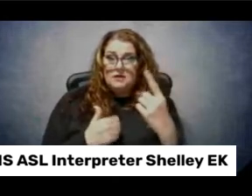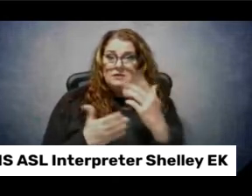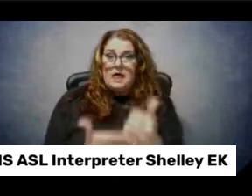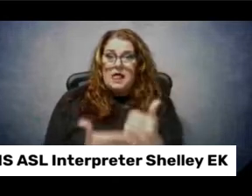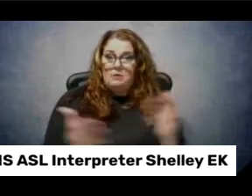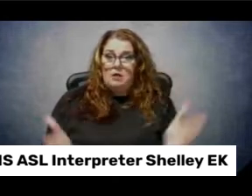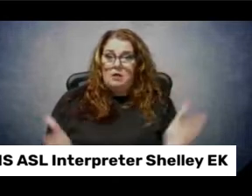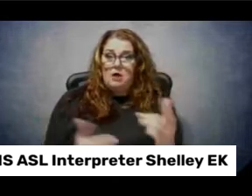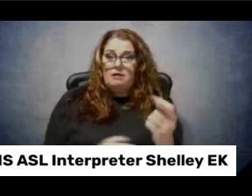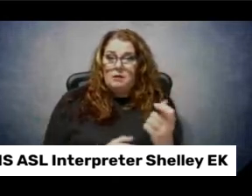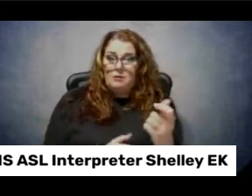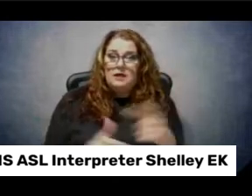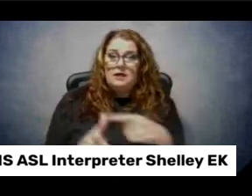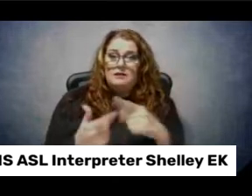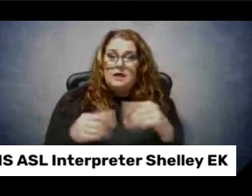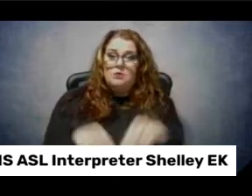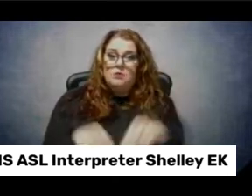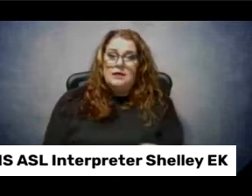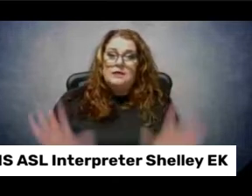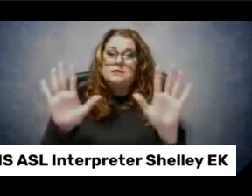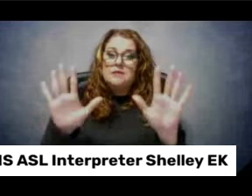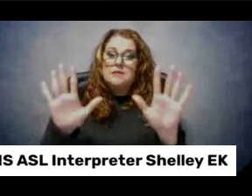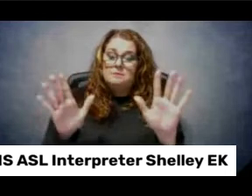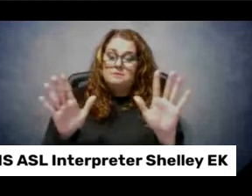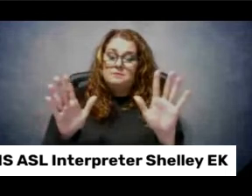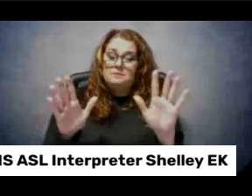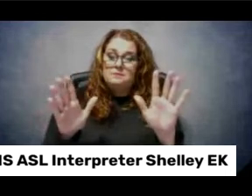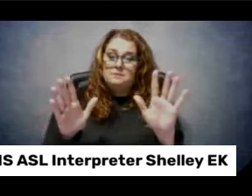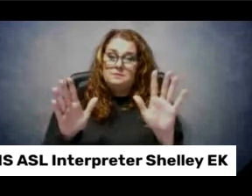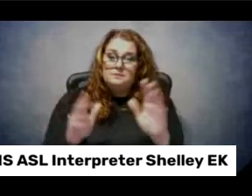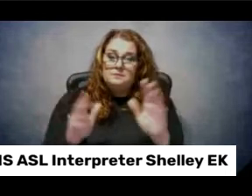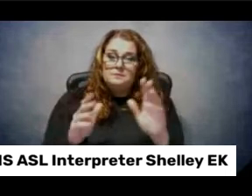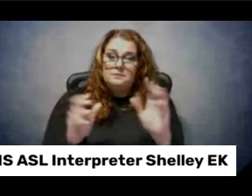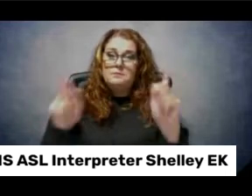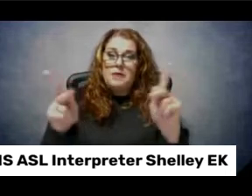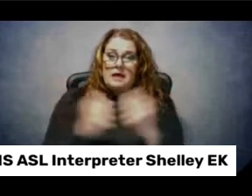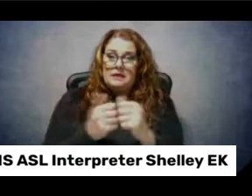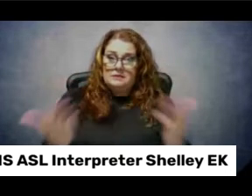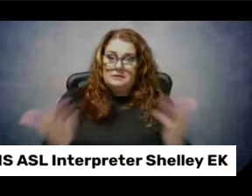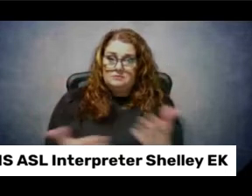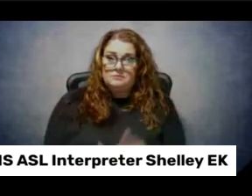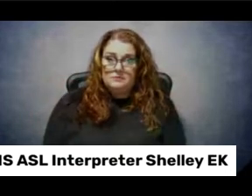along a little bit, and then we release them back here."